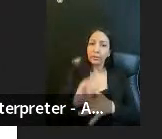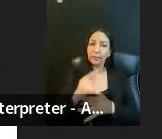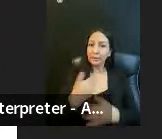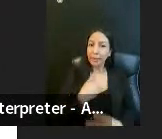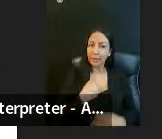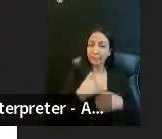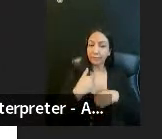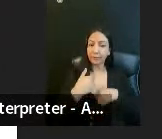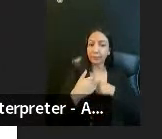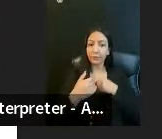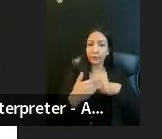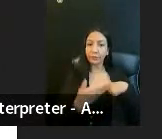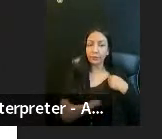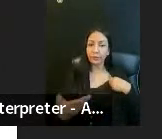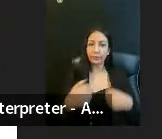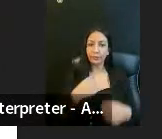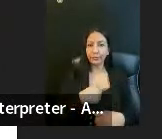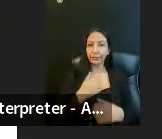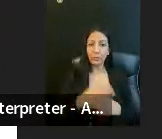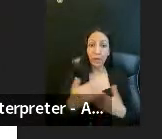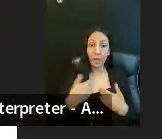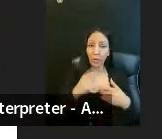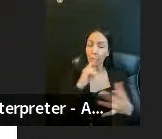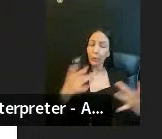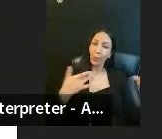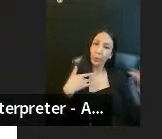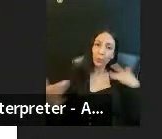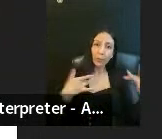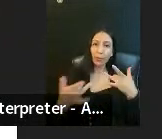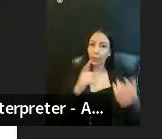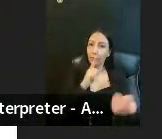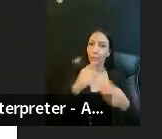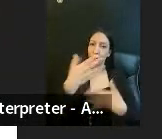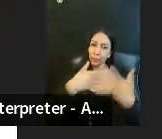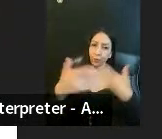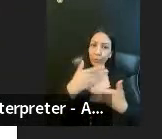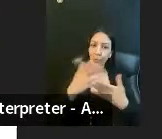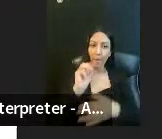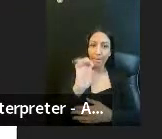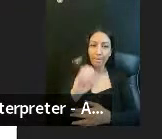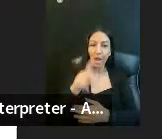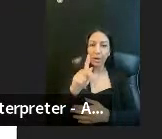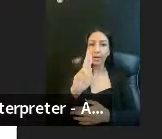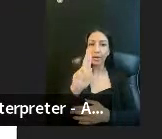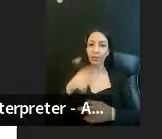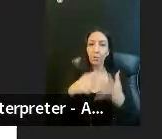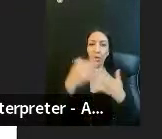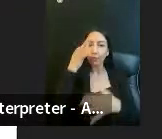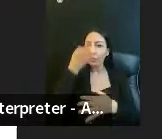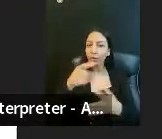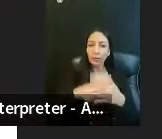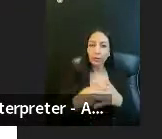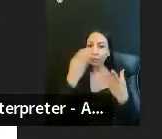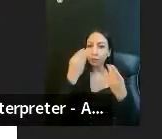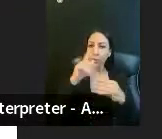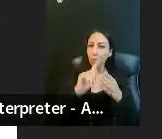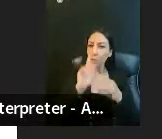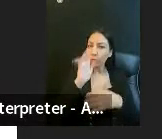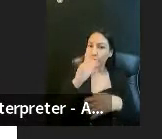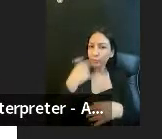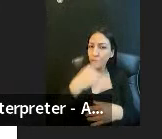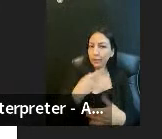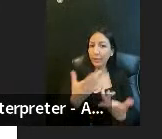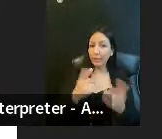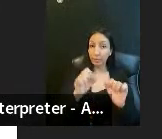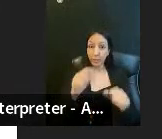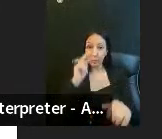has some very exciting interactive mockups of what the future data tool is going to look like, which